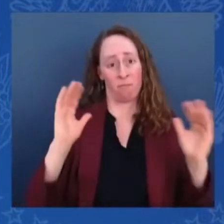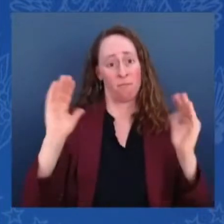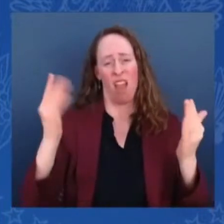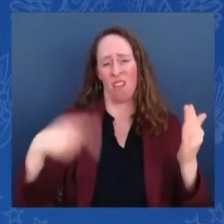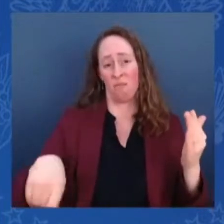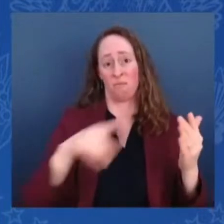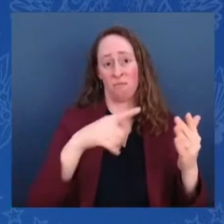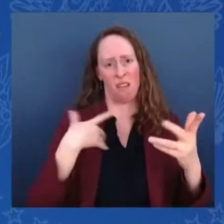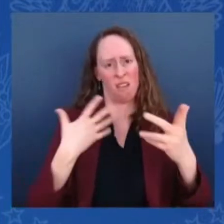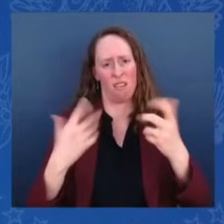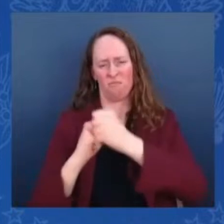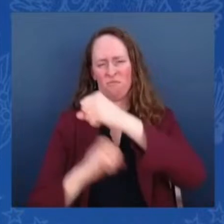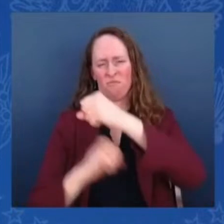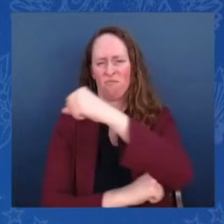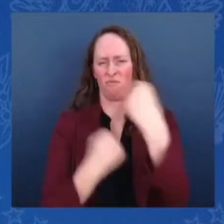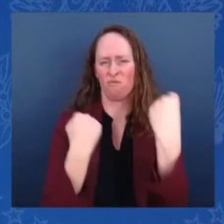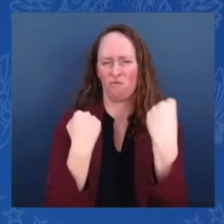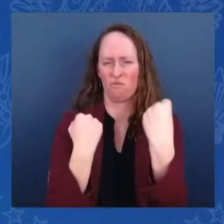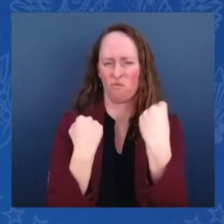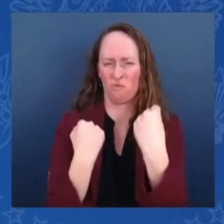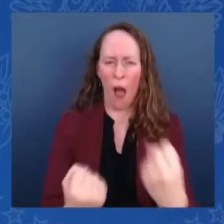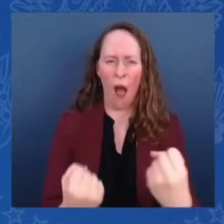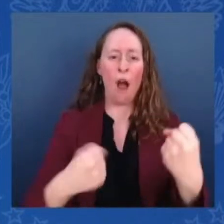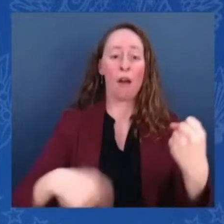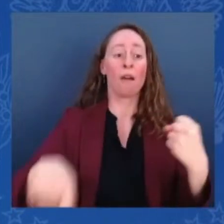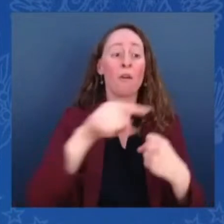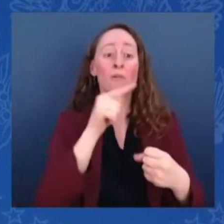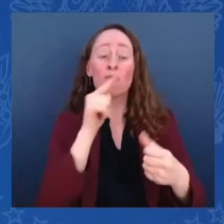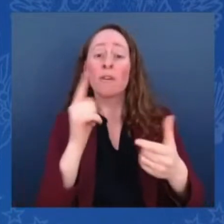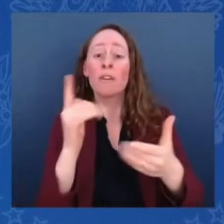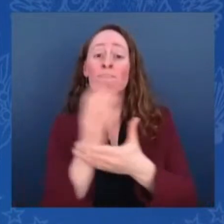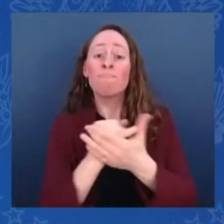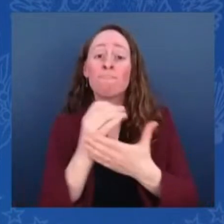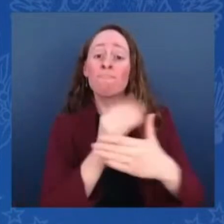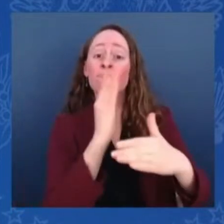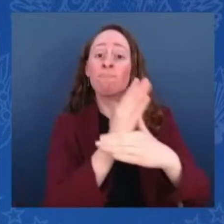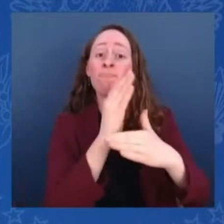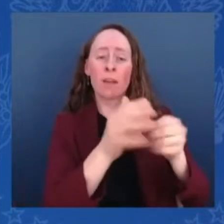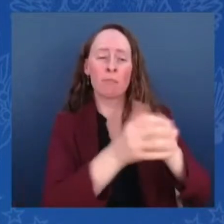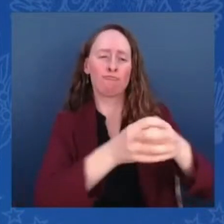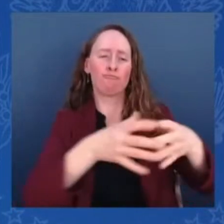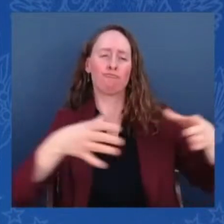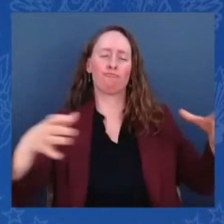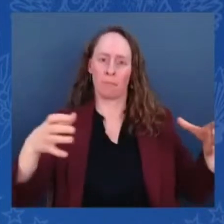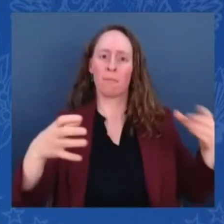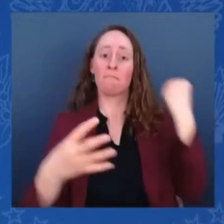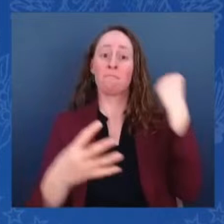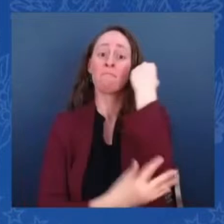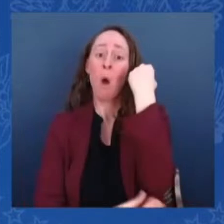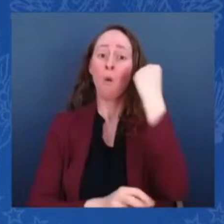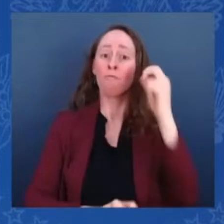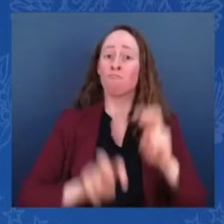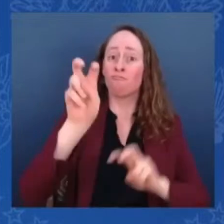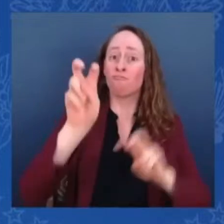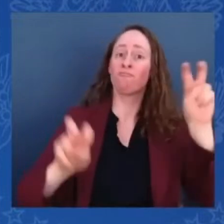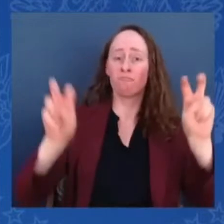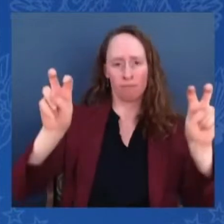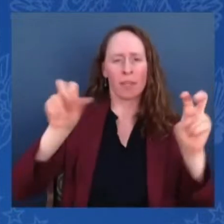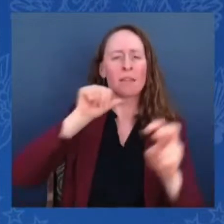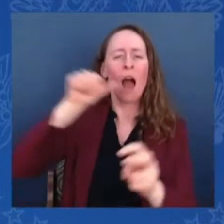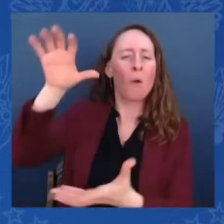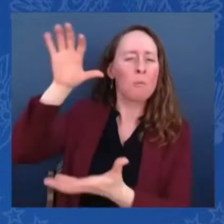out, not the top down. In short, Kamala and I took office, our nation had become stronger at